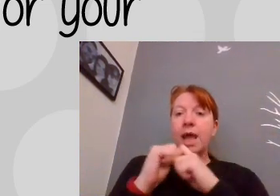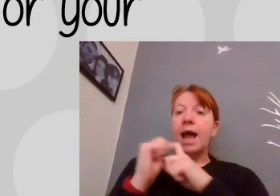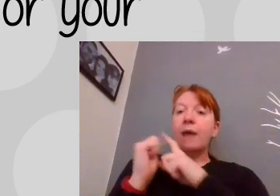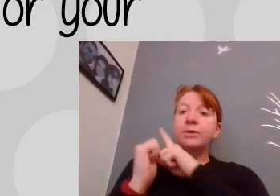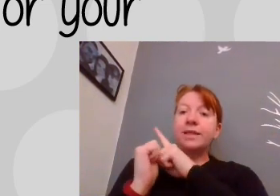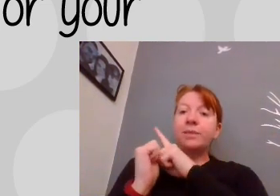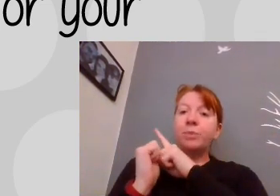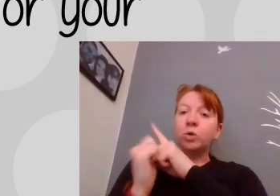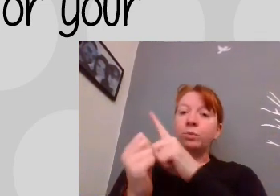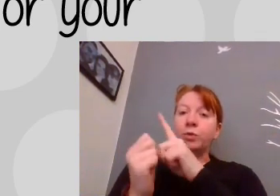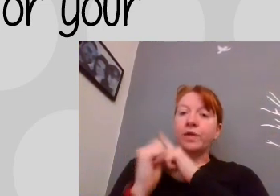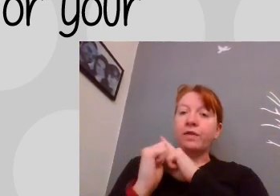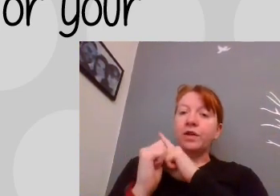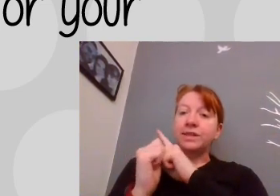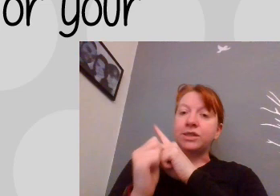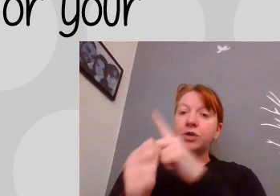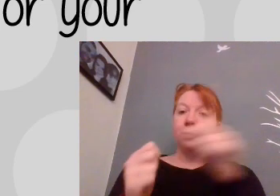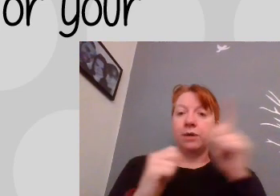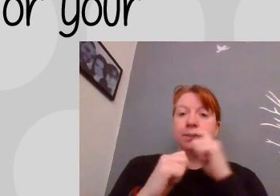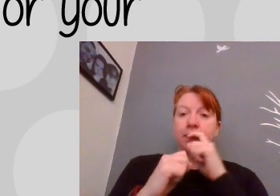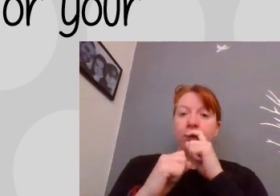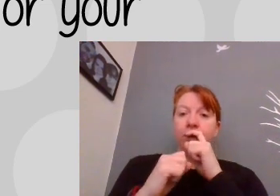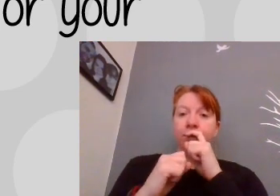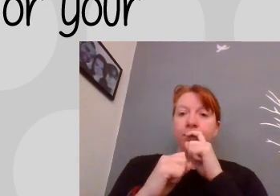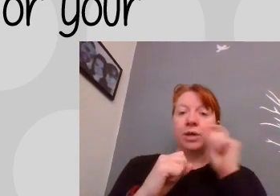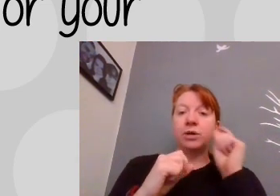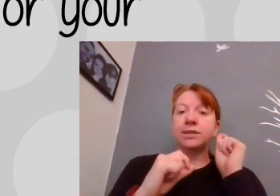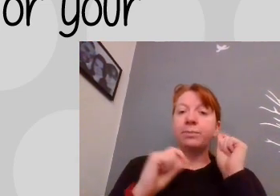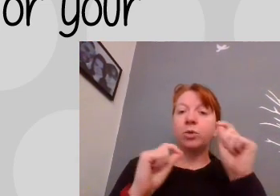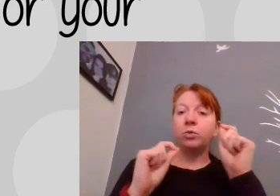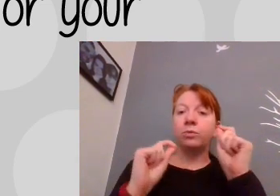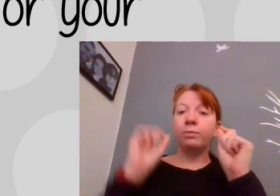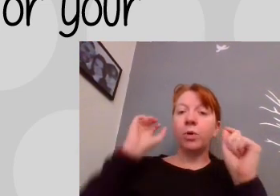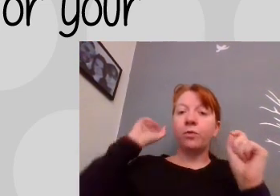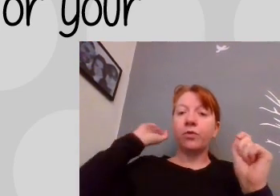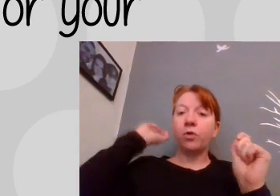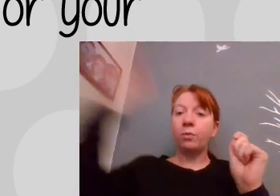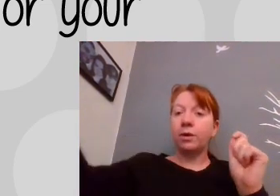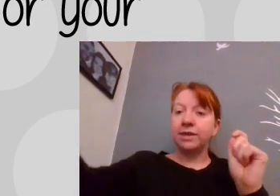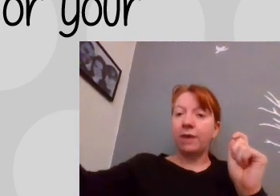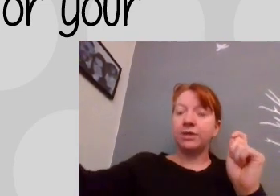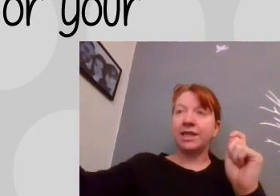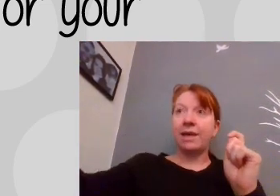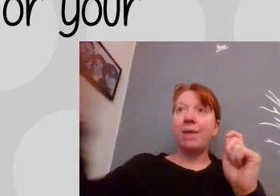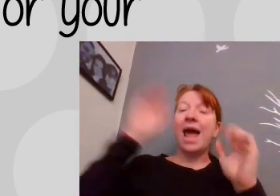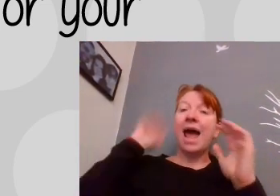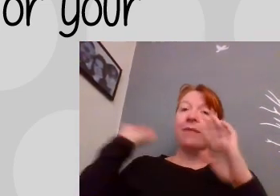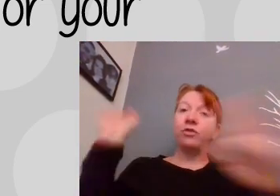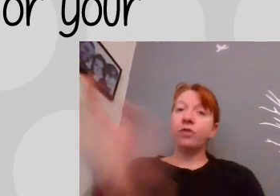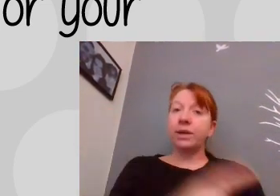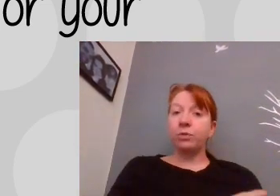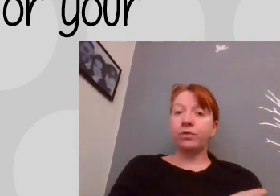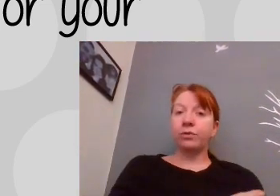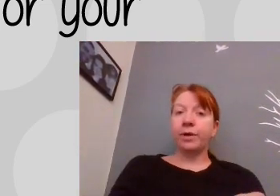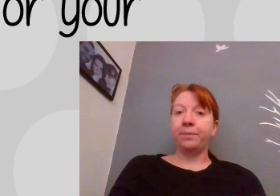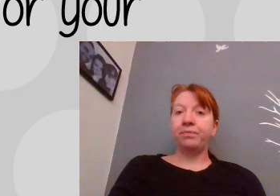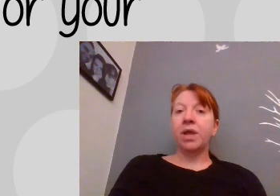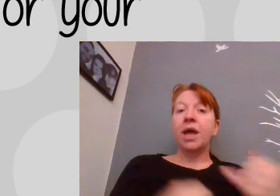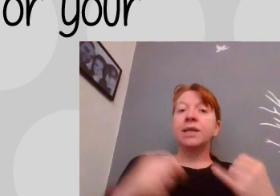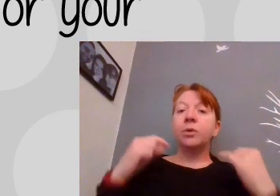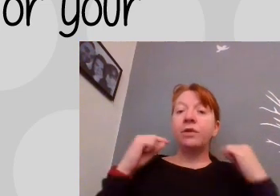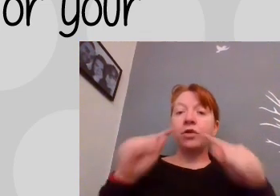an hour and would see the ball moving at 32 miles an hour because the ball moved 2 miles an hour to them and the train moved